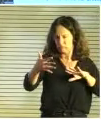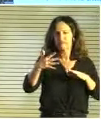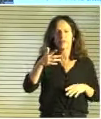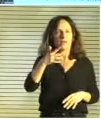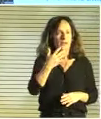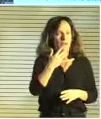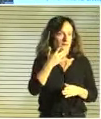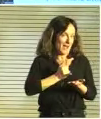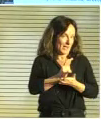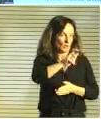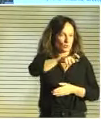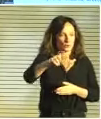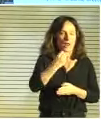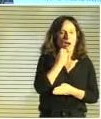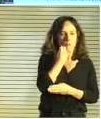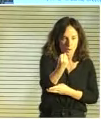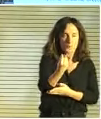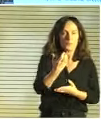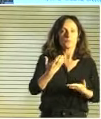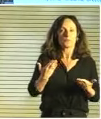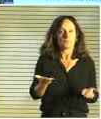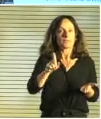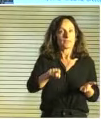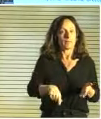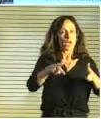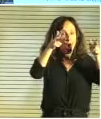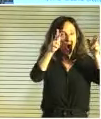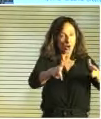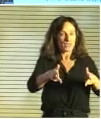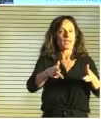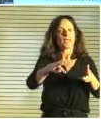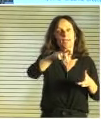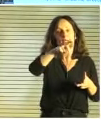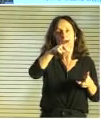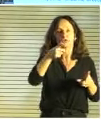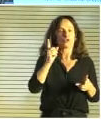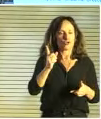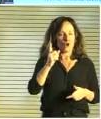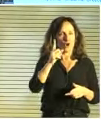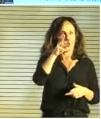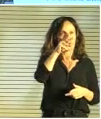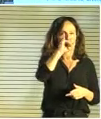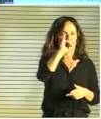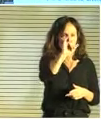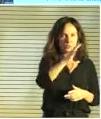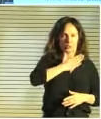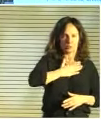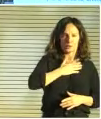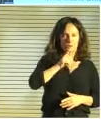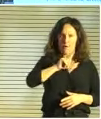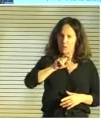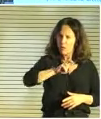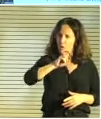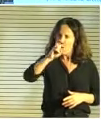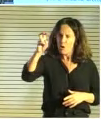always very important when we are working with TUI Foundation. We offered this to all. We asked all the hoteliers in the region, well,